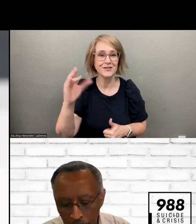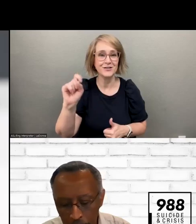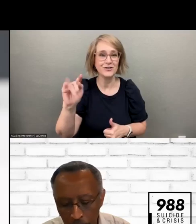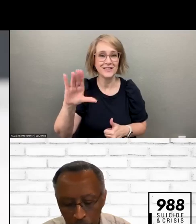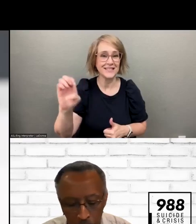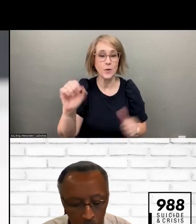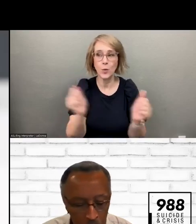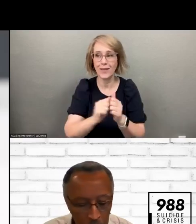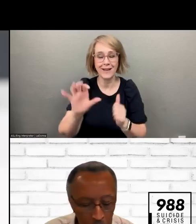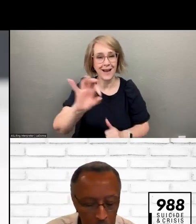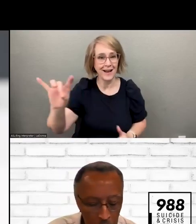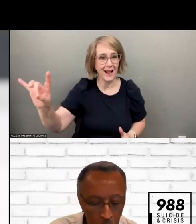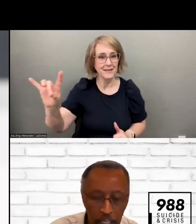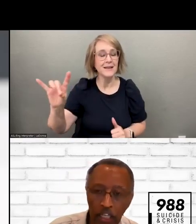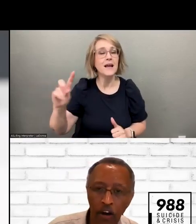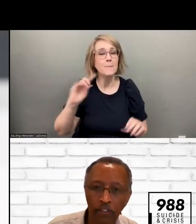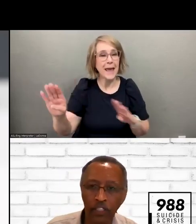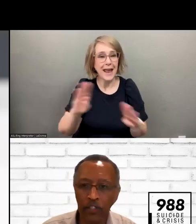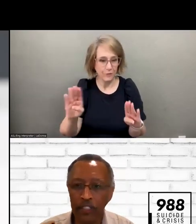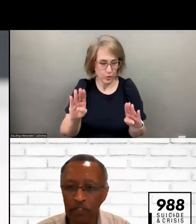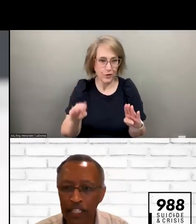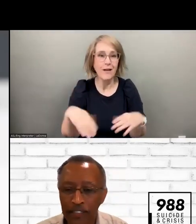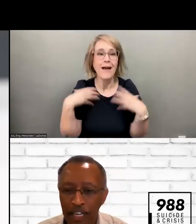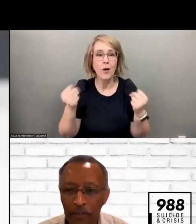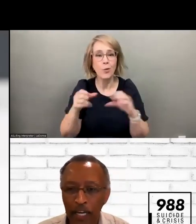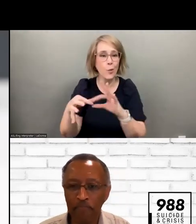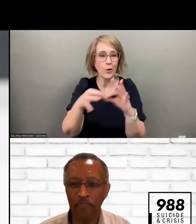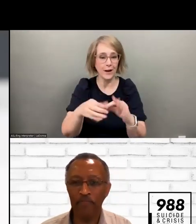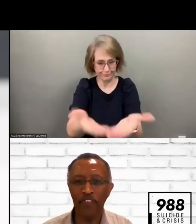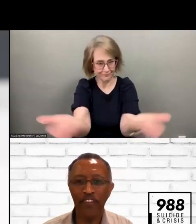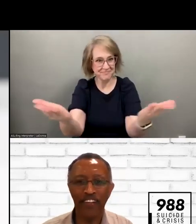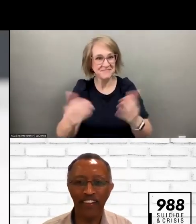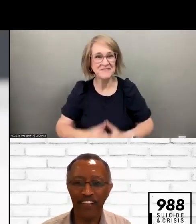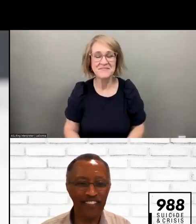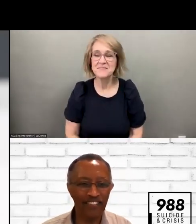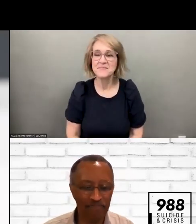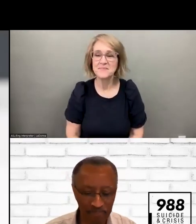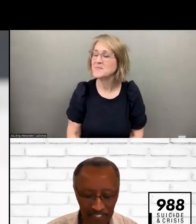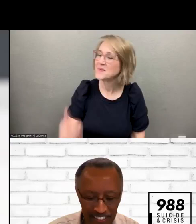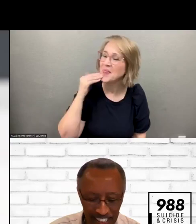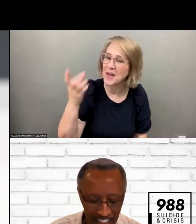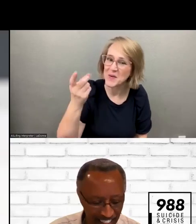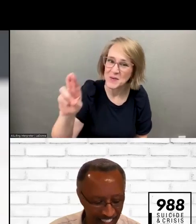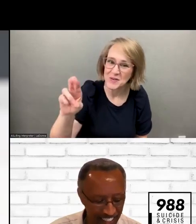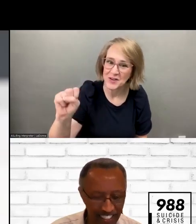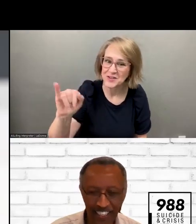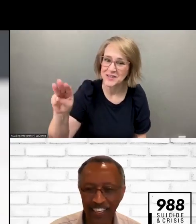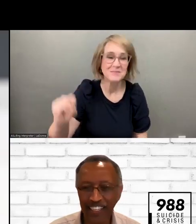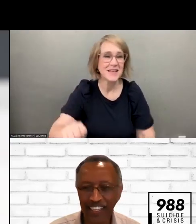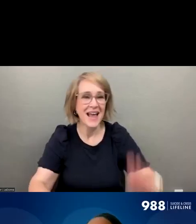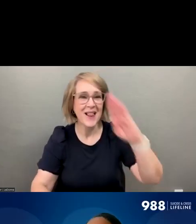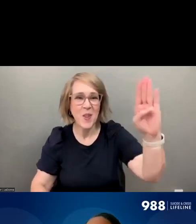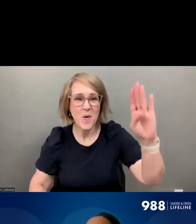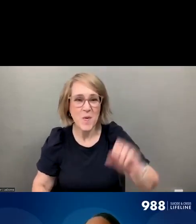the 988 and Behavioral Health Crisis Coordinating Office. So Tiffany, take it away. Thank you, Dr. Sims. Hi, everyone.